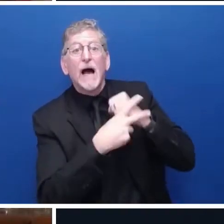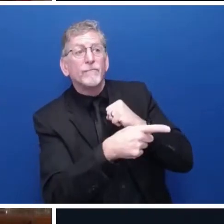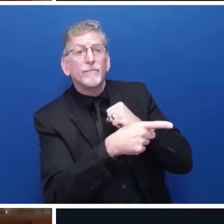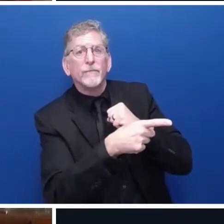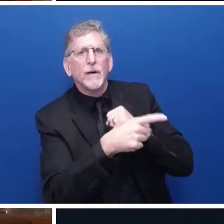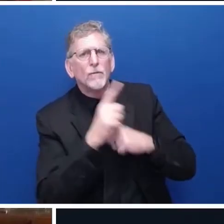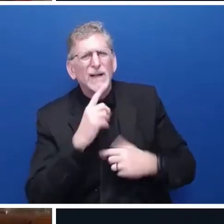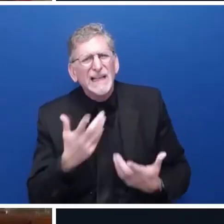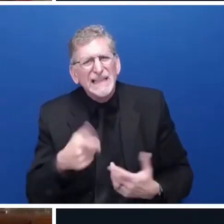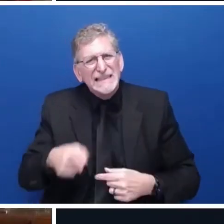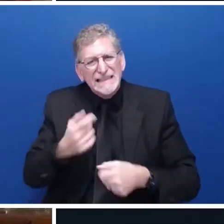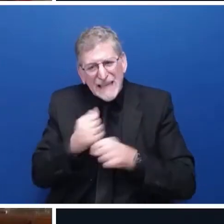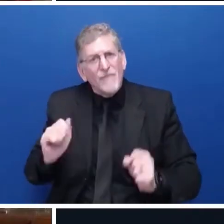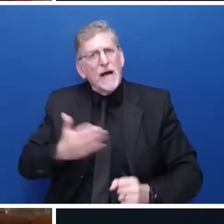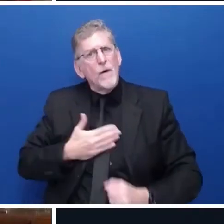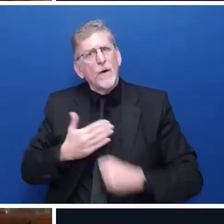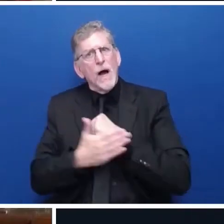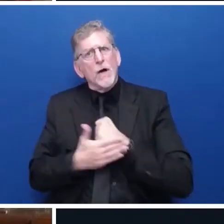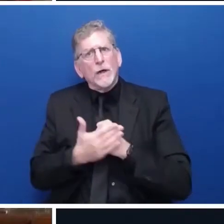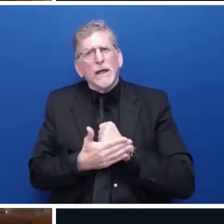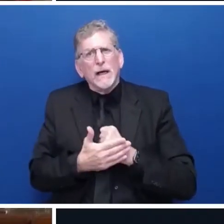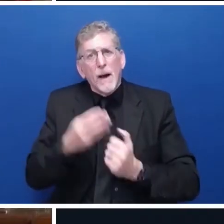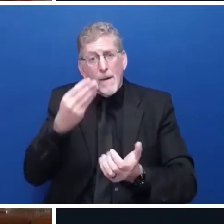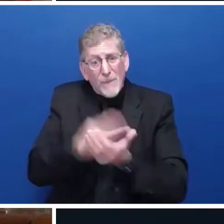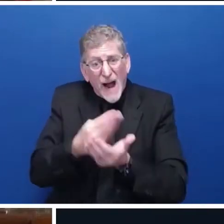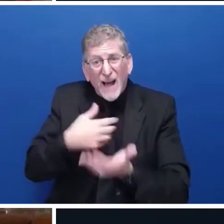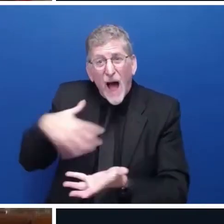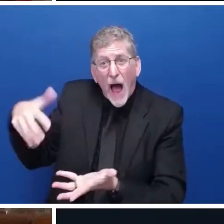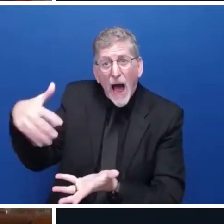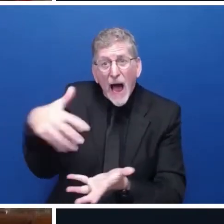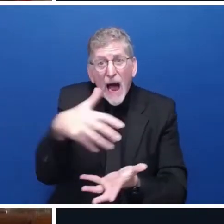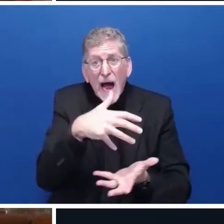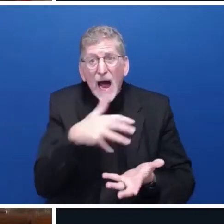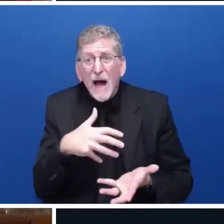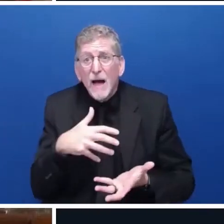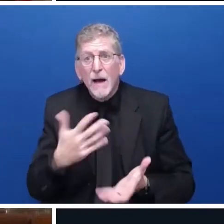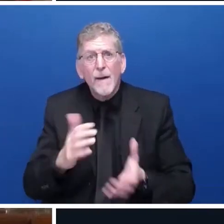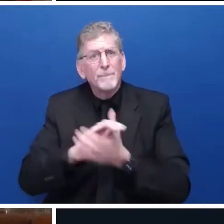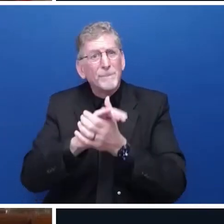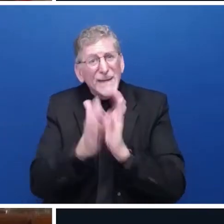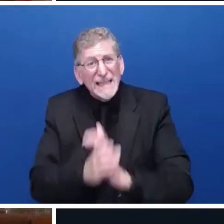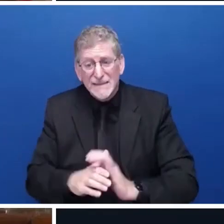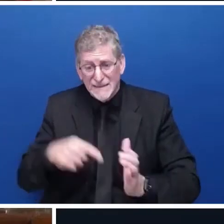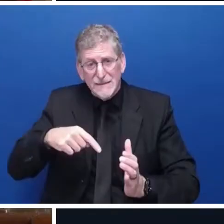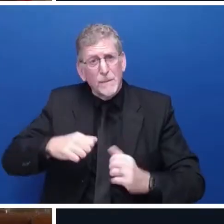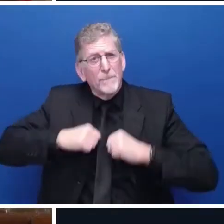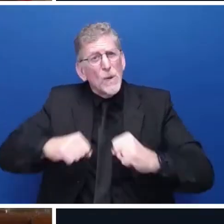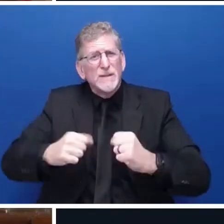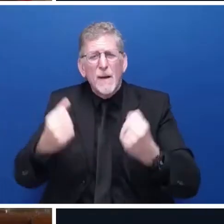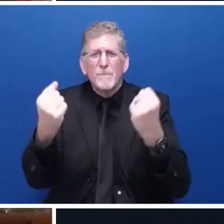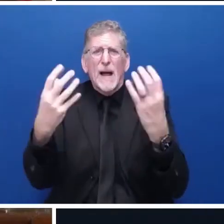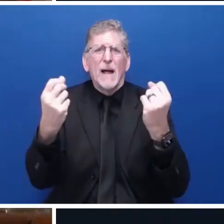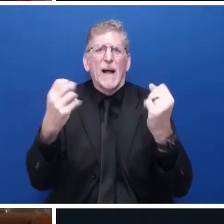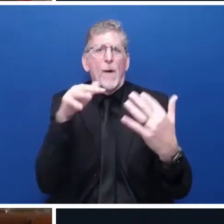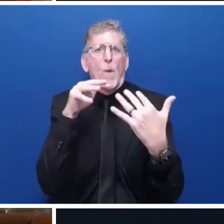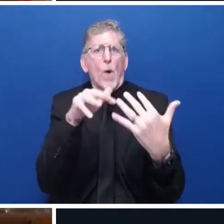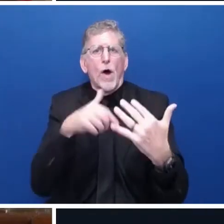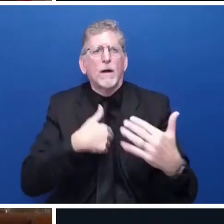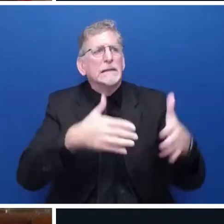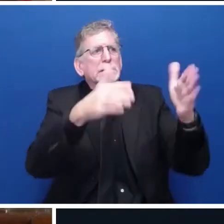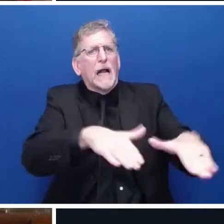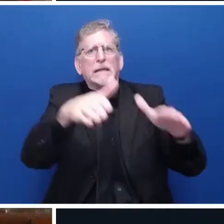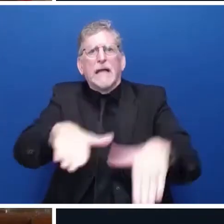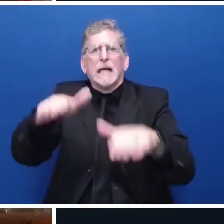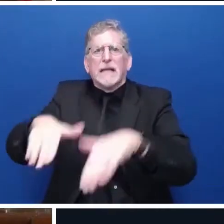peace-protecting. Many of the wars I settled was because of the threat of tariffs. I wouldn't have been able to settle them without. Will remain in place